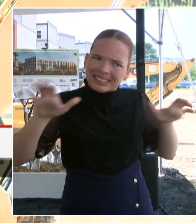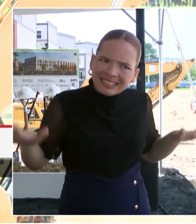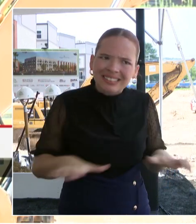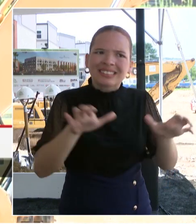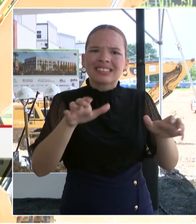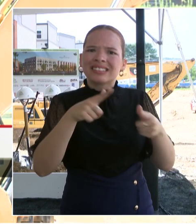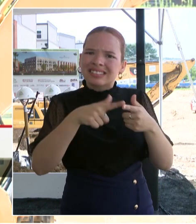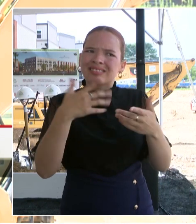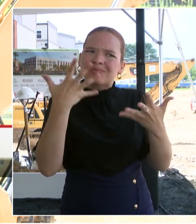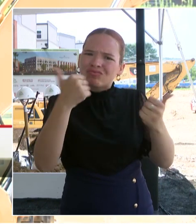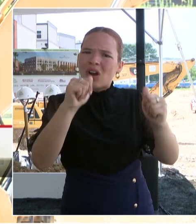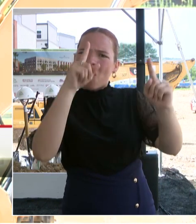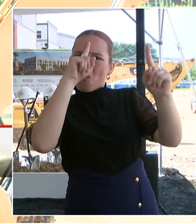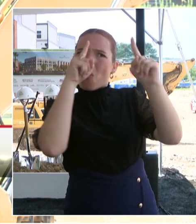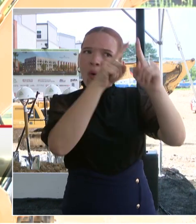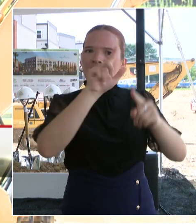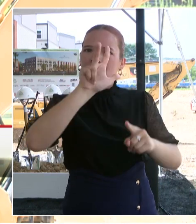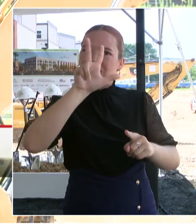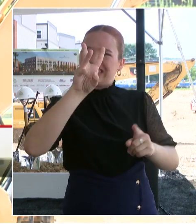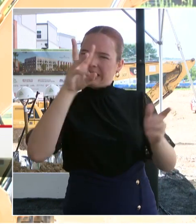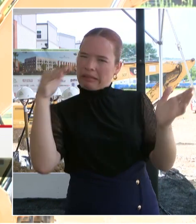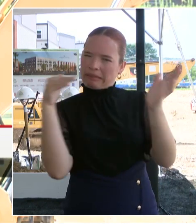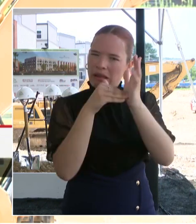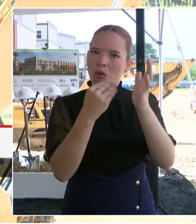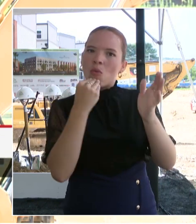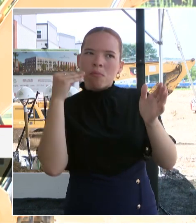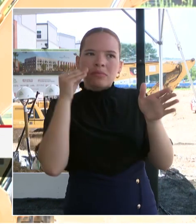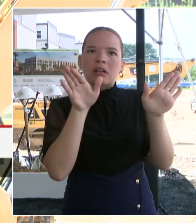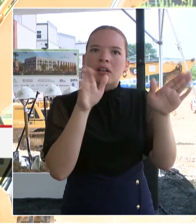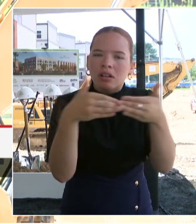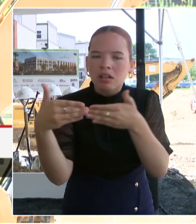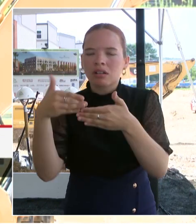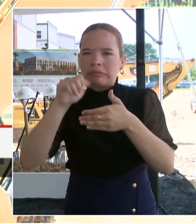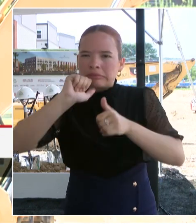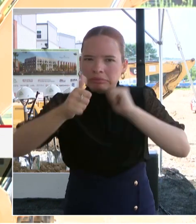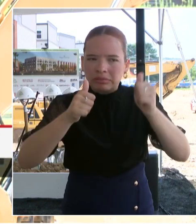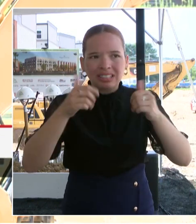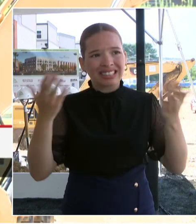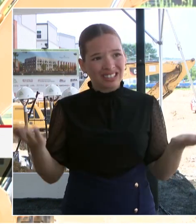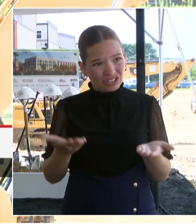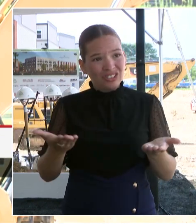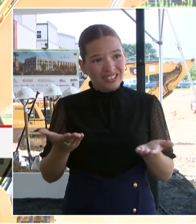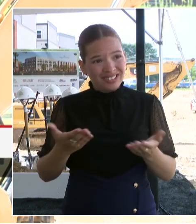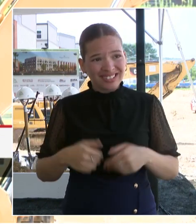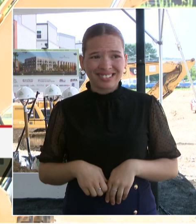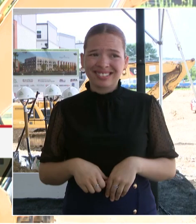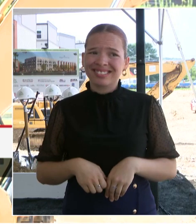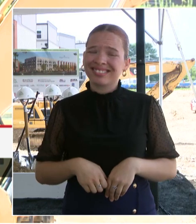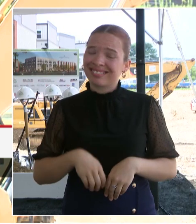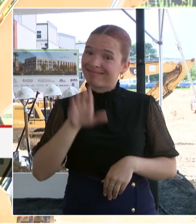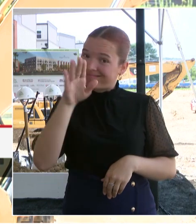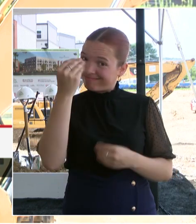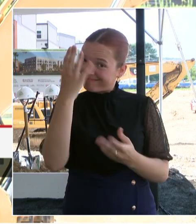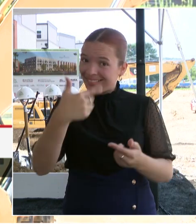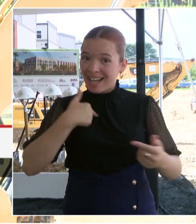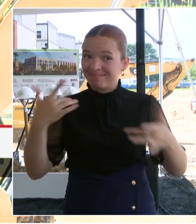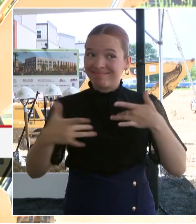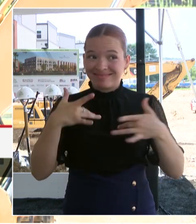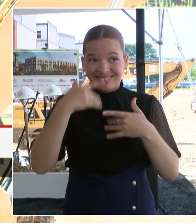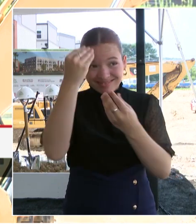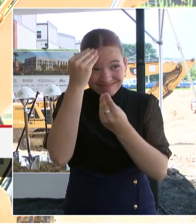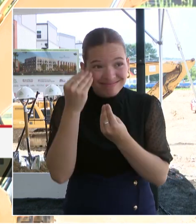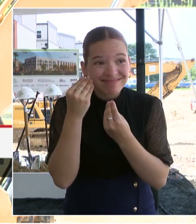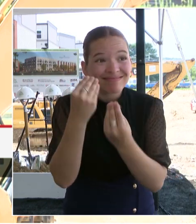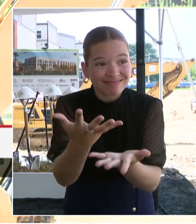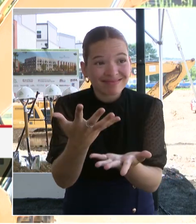I'm happy to tell you right now, we're about 60% of that goal to creating affordable housing in the district, and this gets us that much closer to that goal. But we